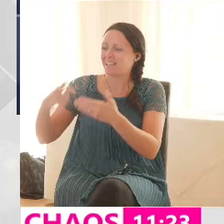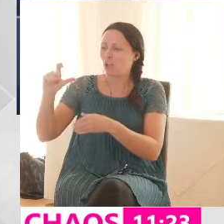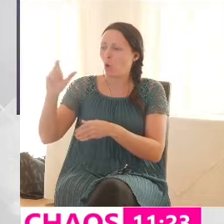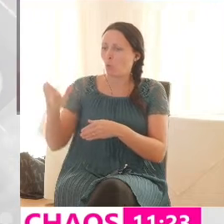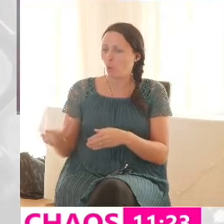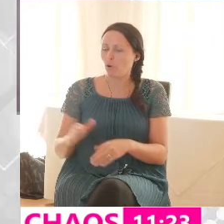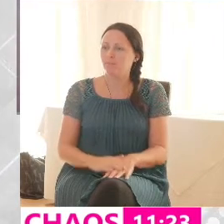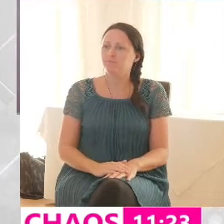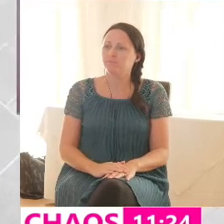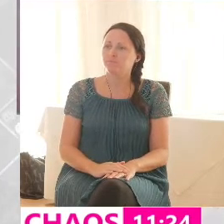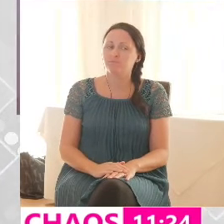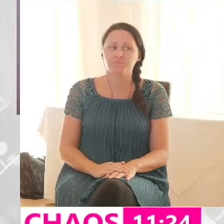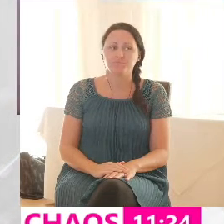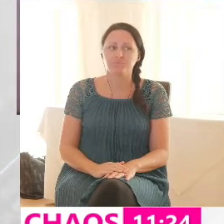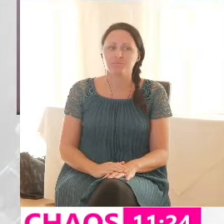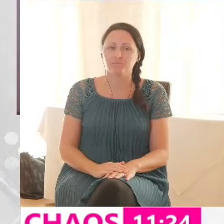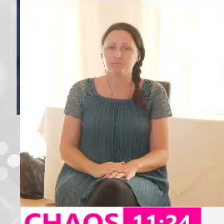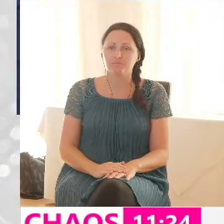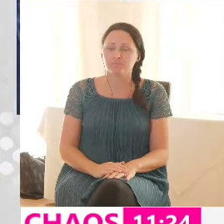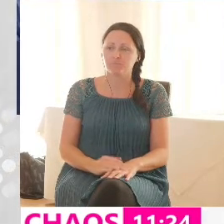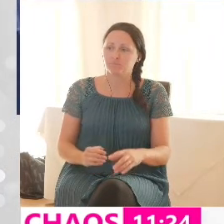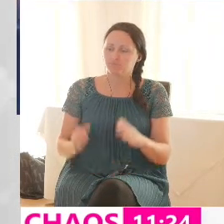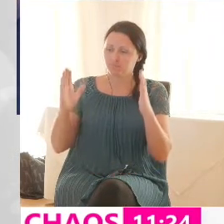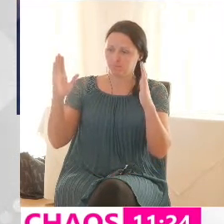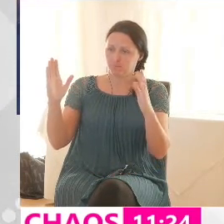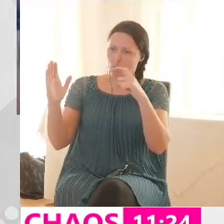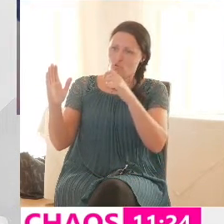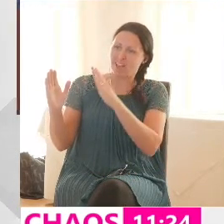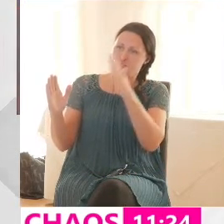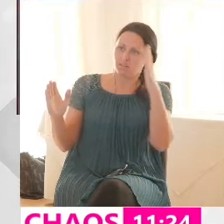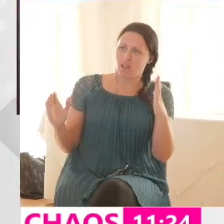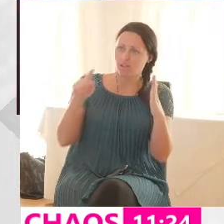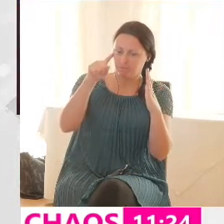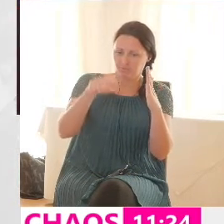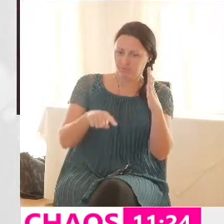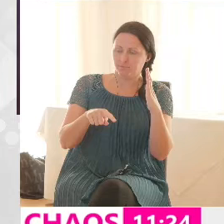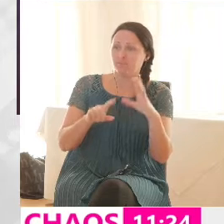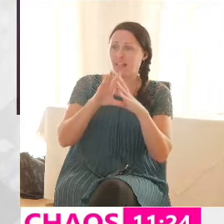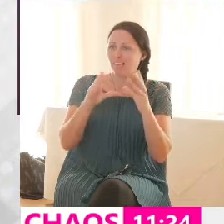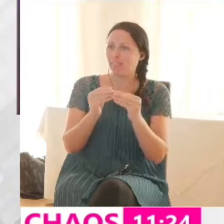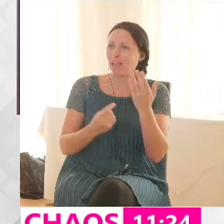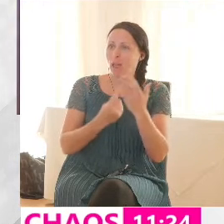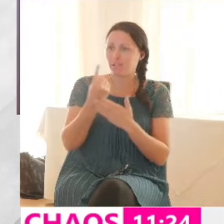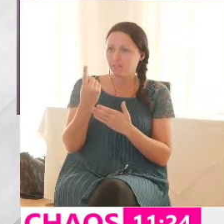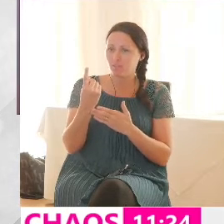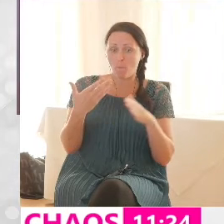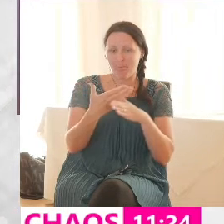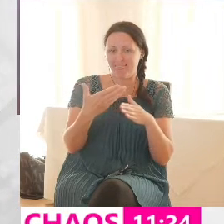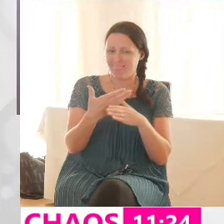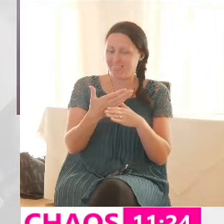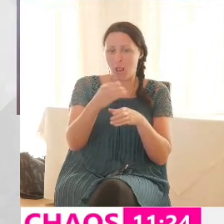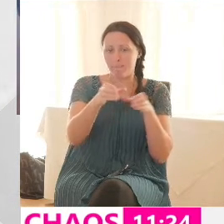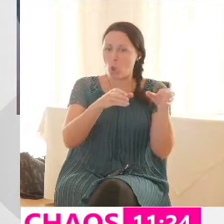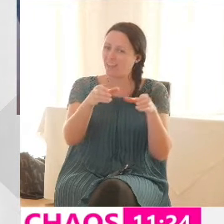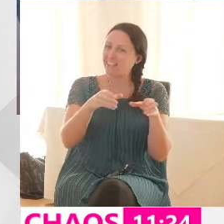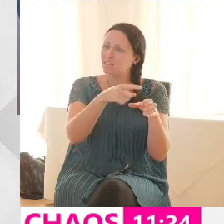to the right side, all these things are happening for this time on the employee side. One of